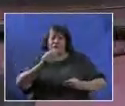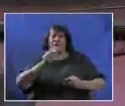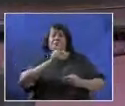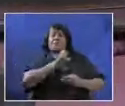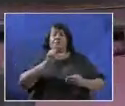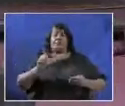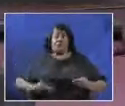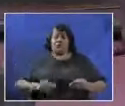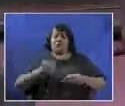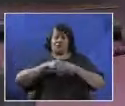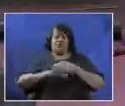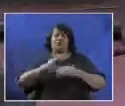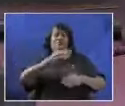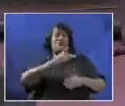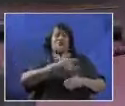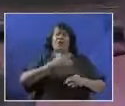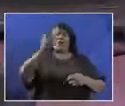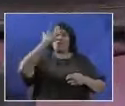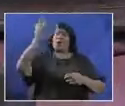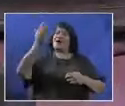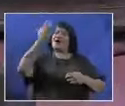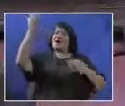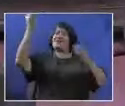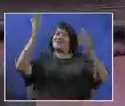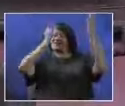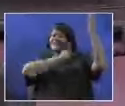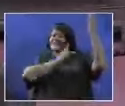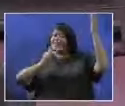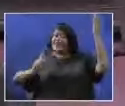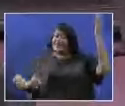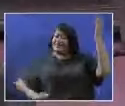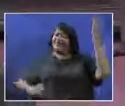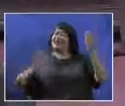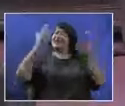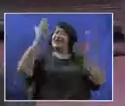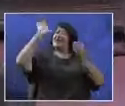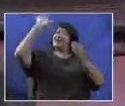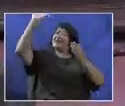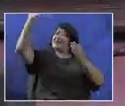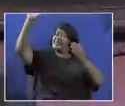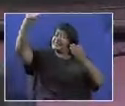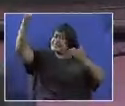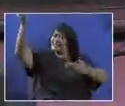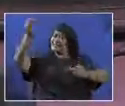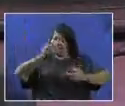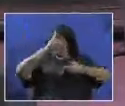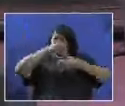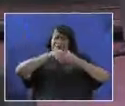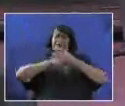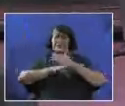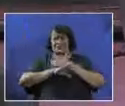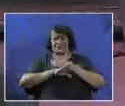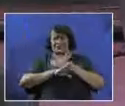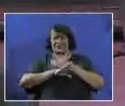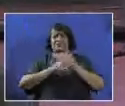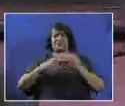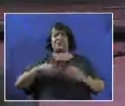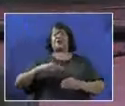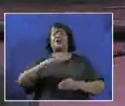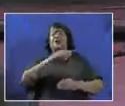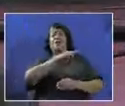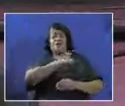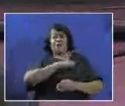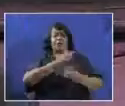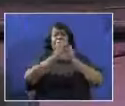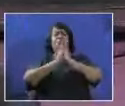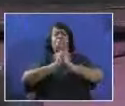in. Thank you for tuning in to St. Stephen Live. Thank you for tuning in wherever you are. We worship our